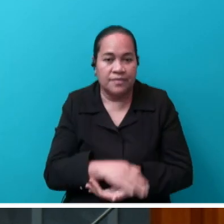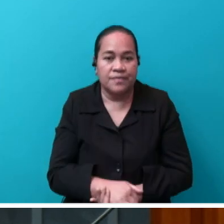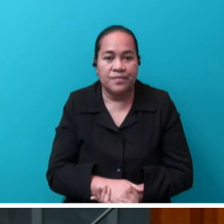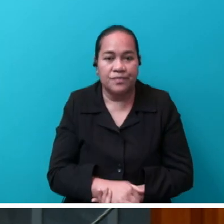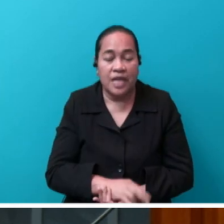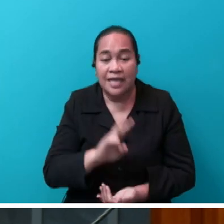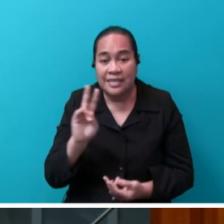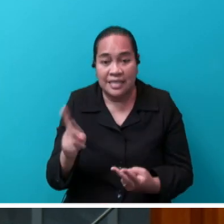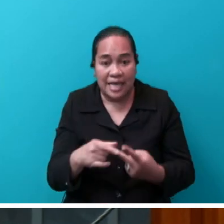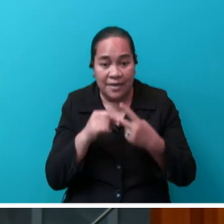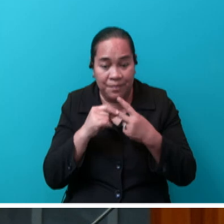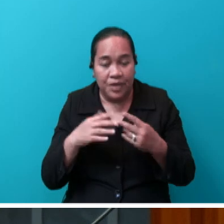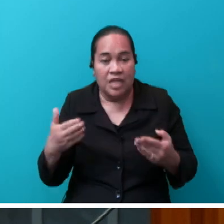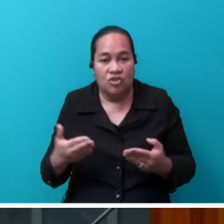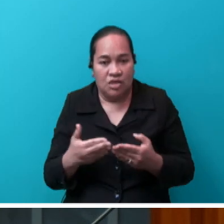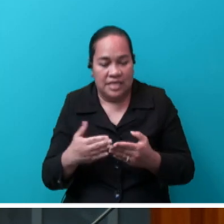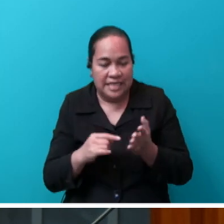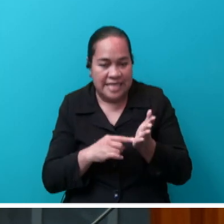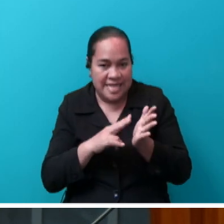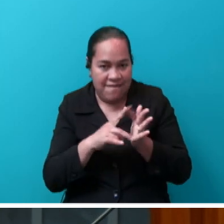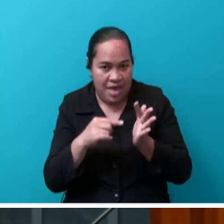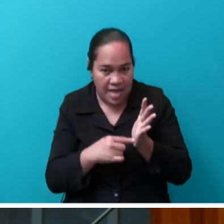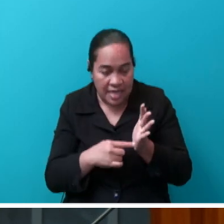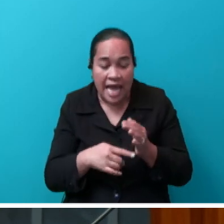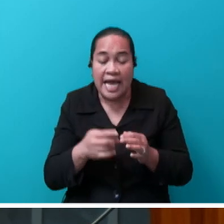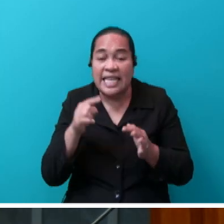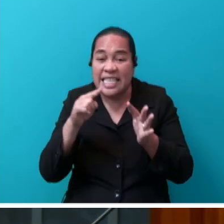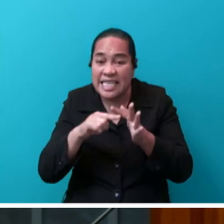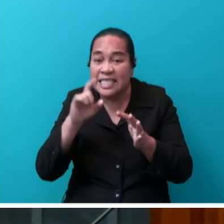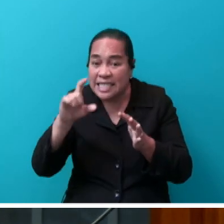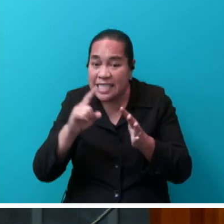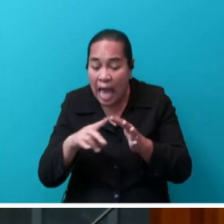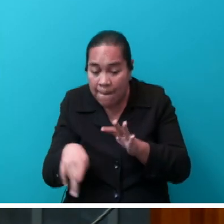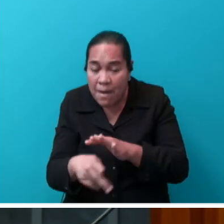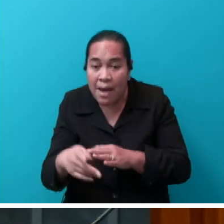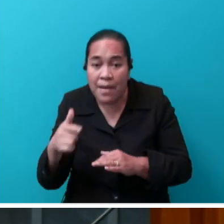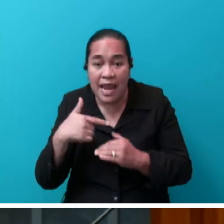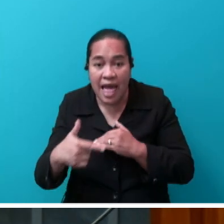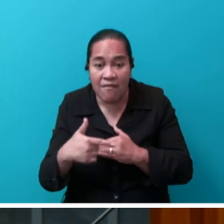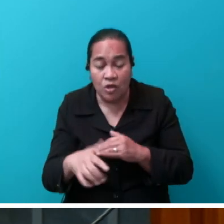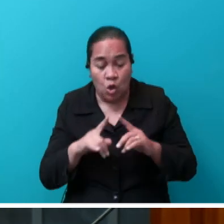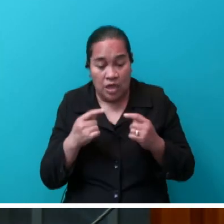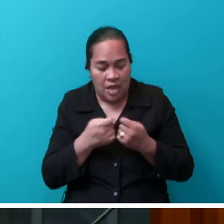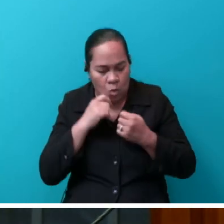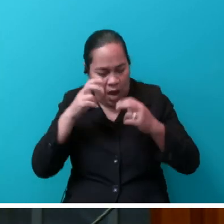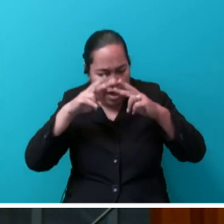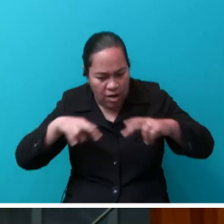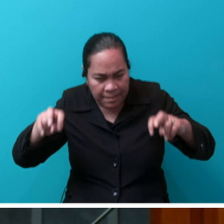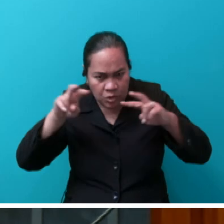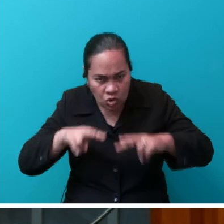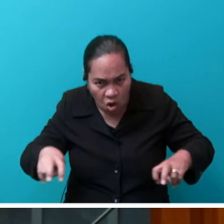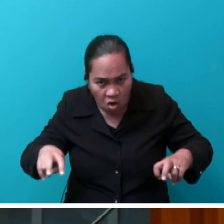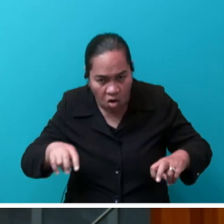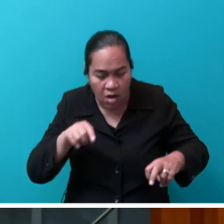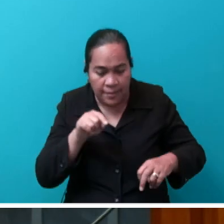Secondly, the introduction of TVET programs at ECE and primary levels. The team will explore the integration